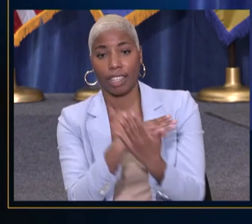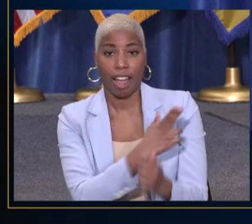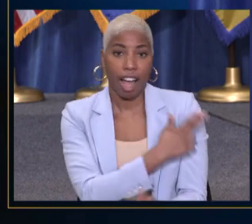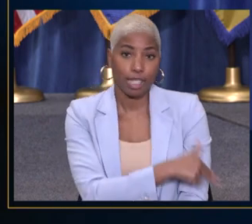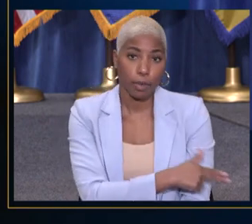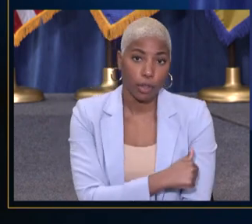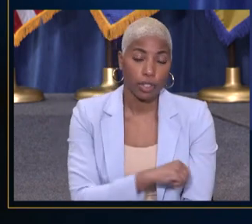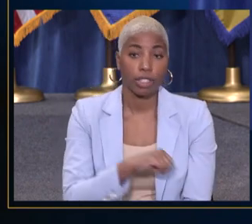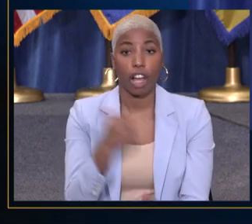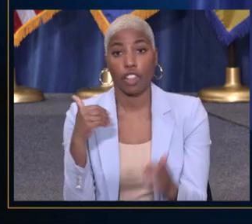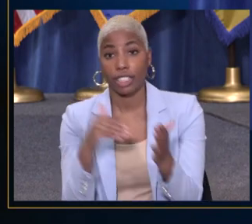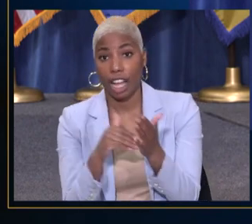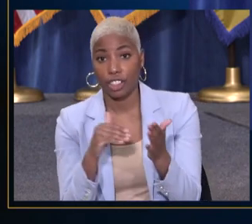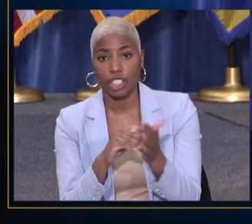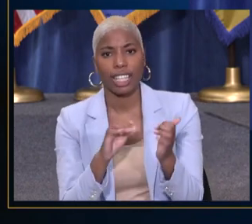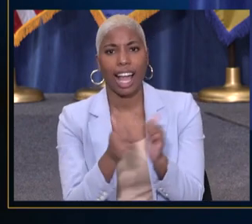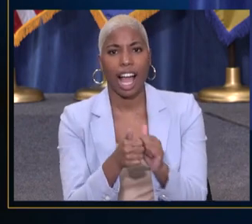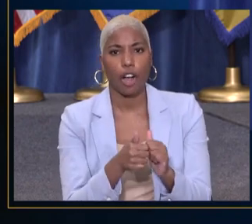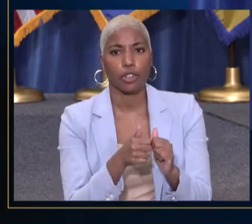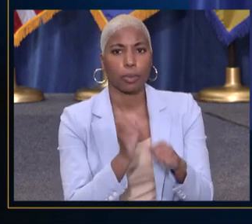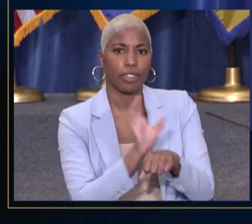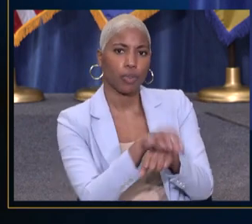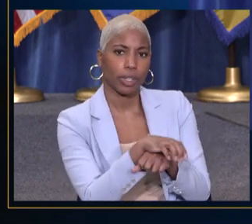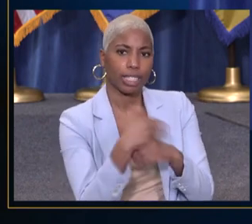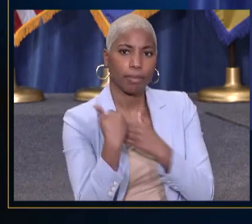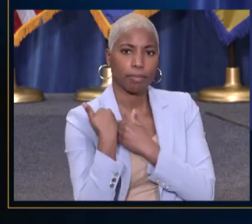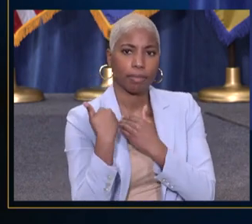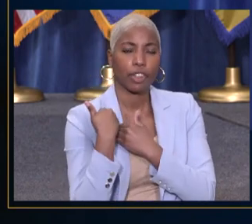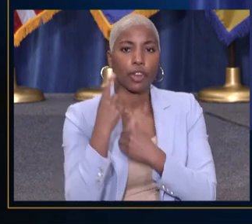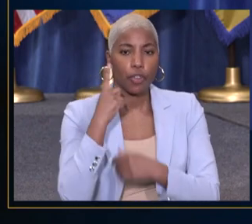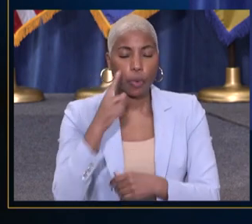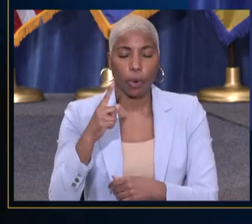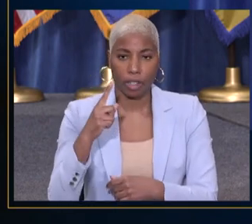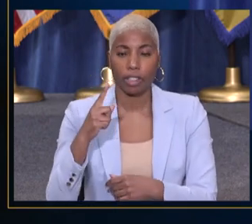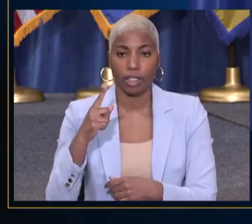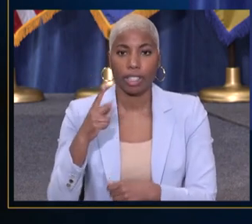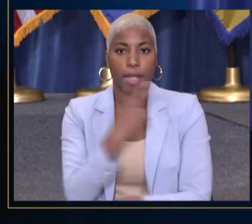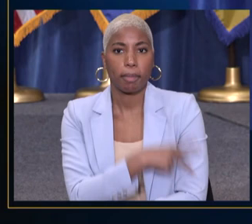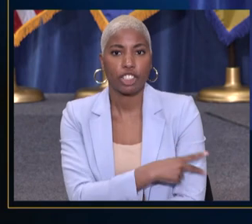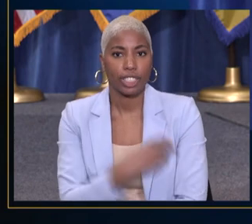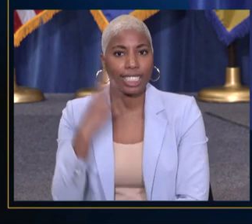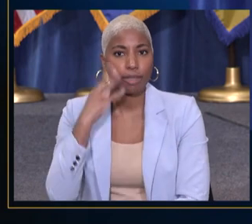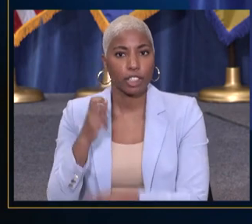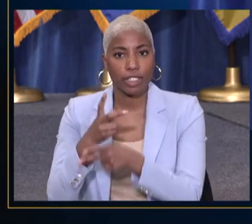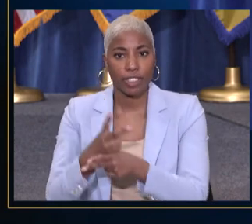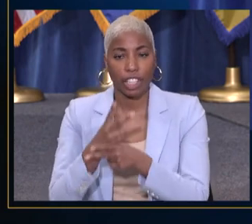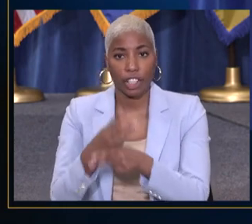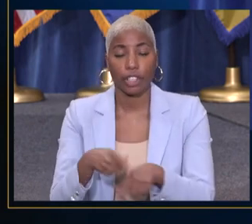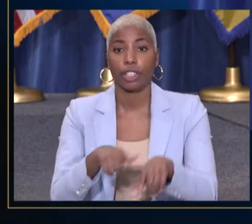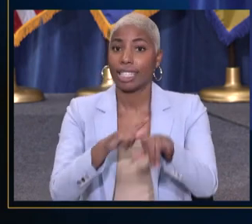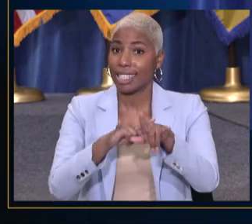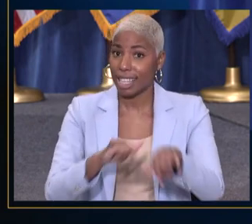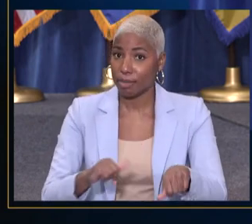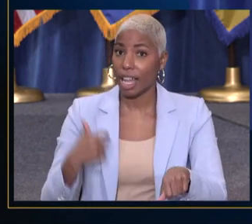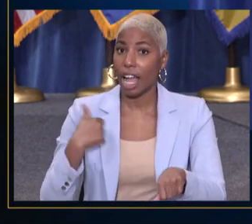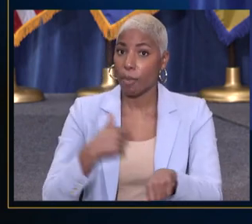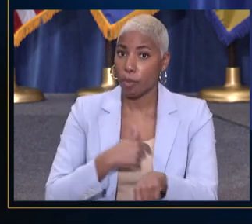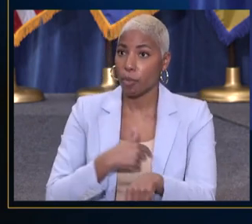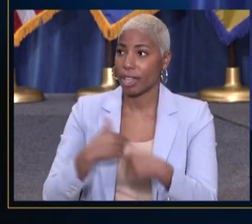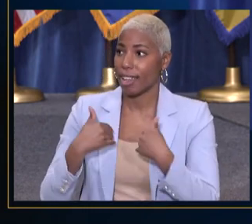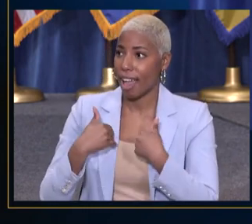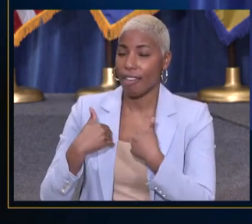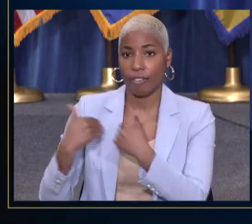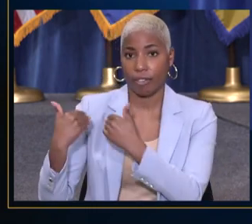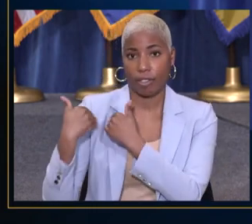other providers accountable for the patient experience of care, just as we are holding them accountable for their clinical, the